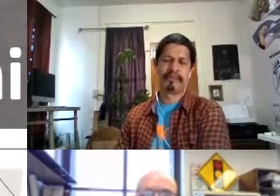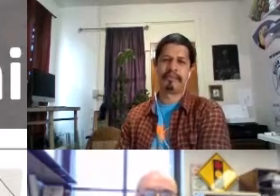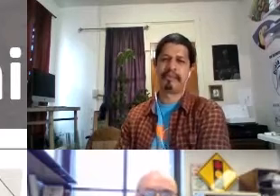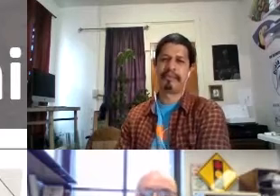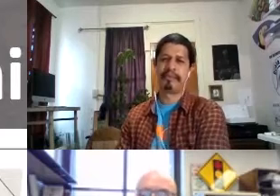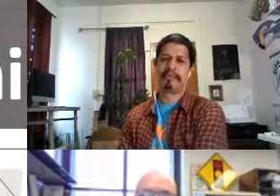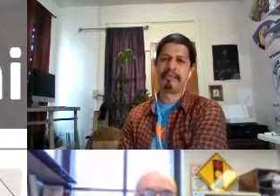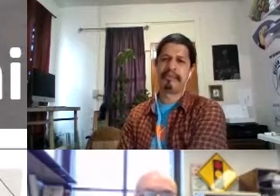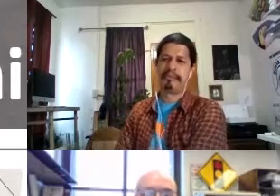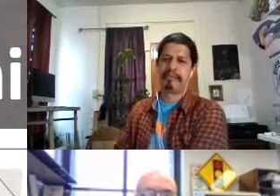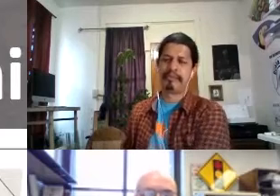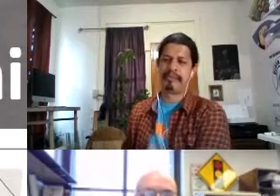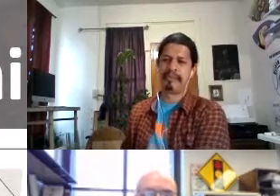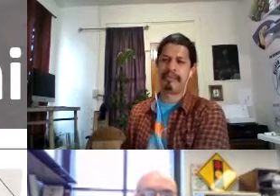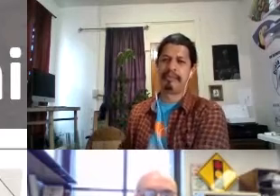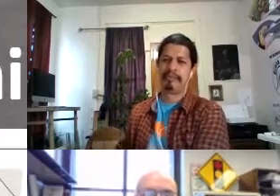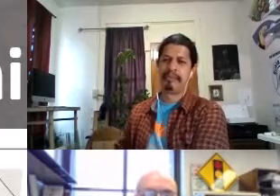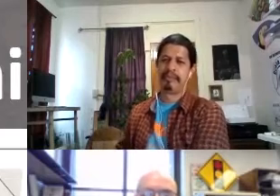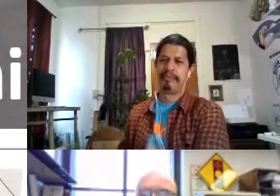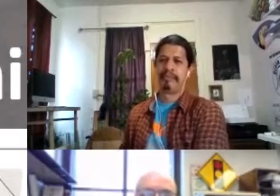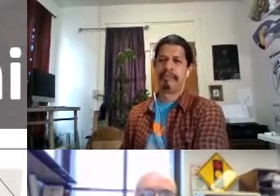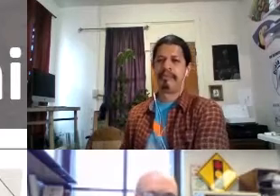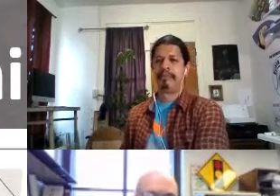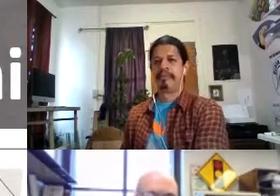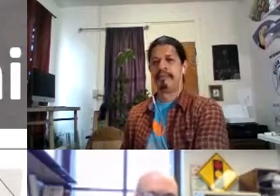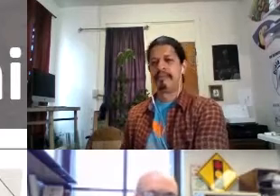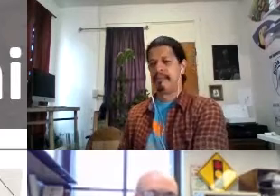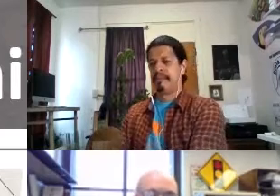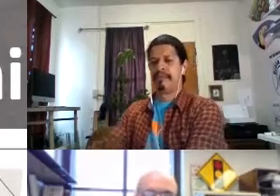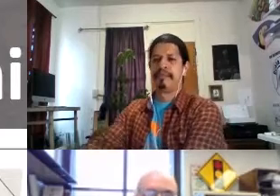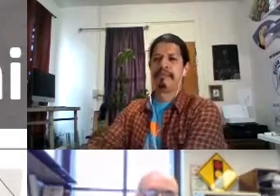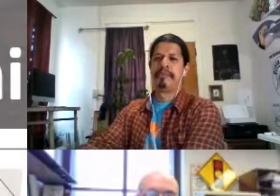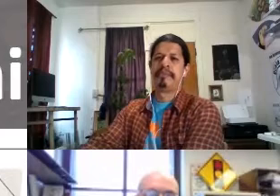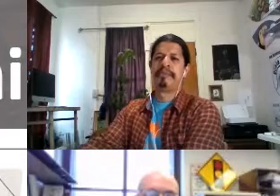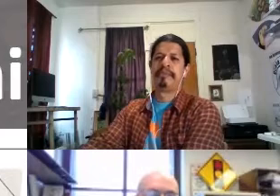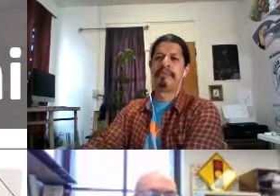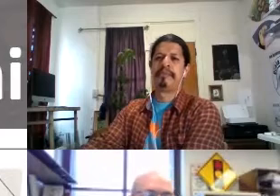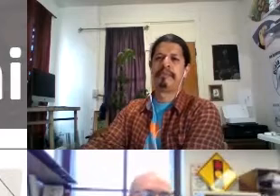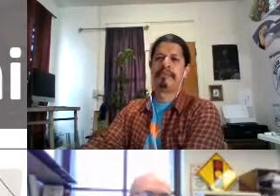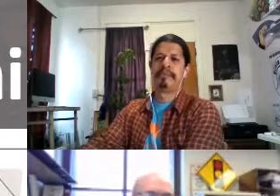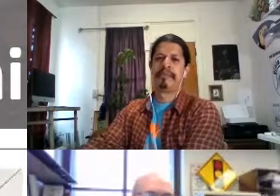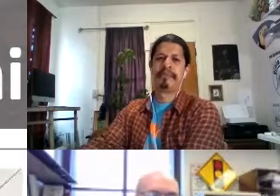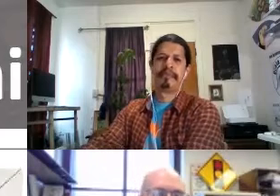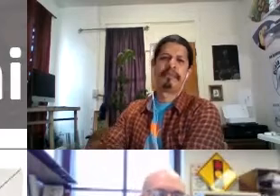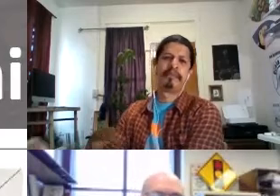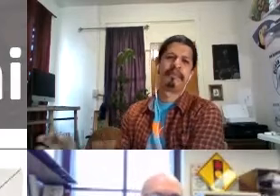work, again, they have we can't place enough of these right now for folks. So go ahead,